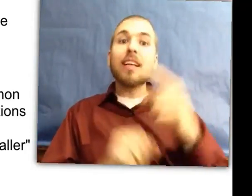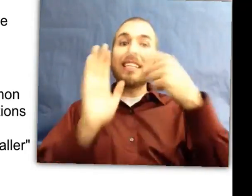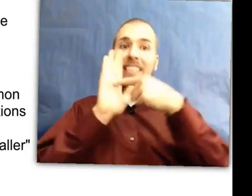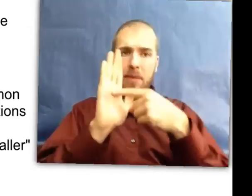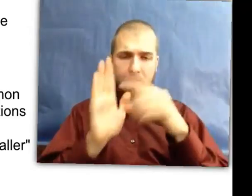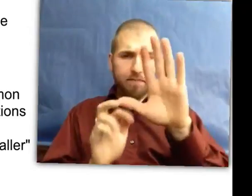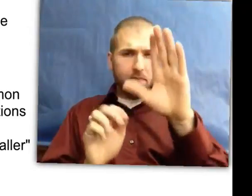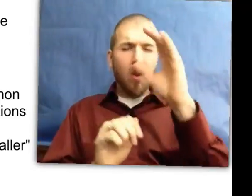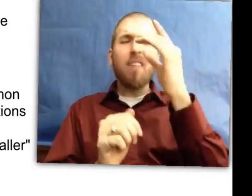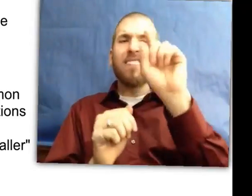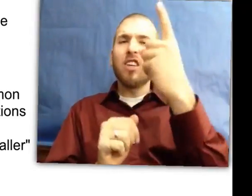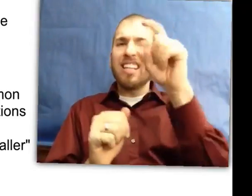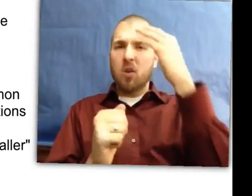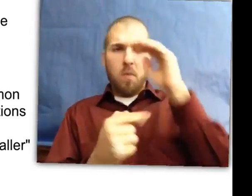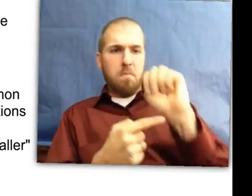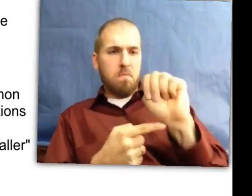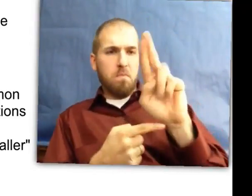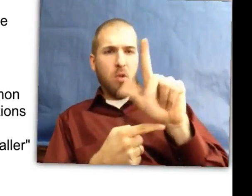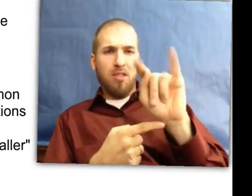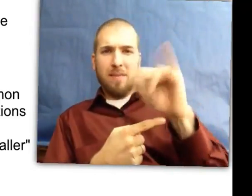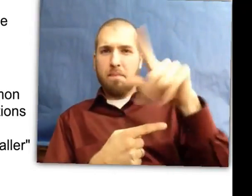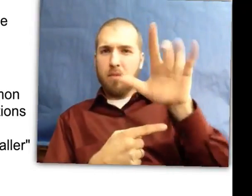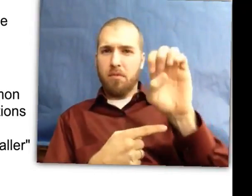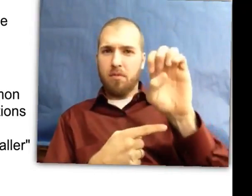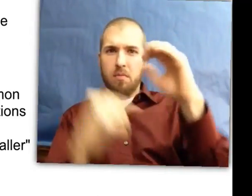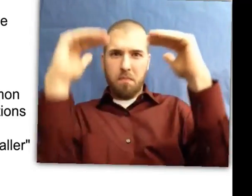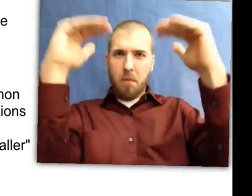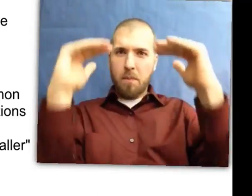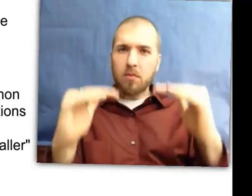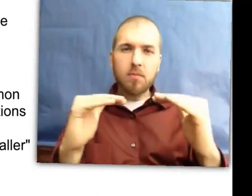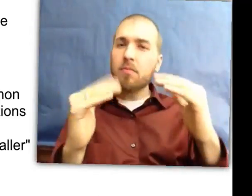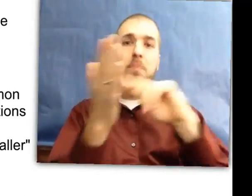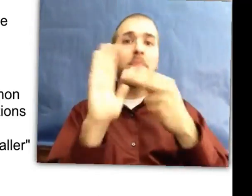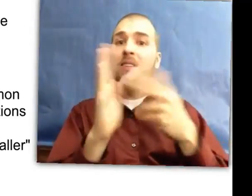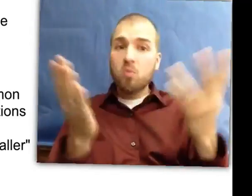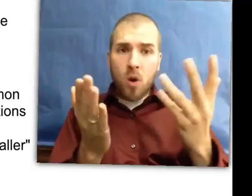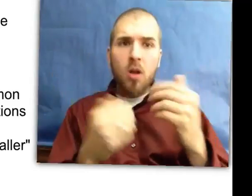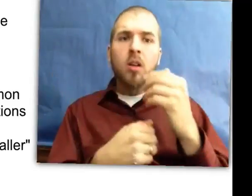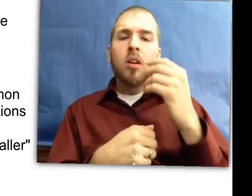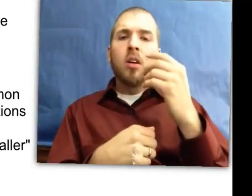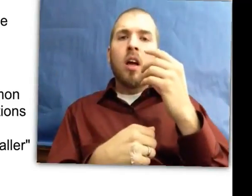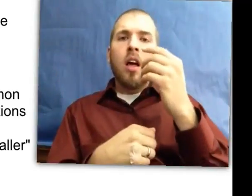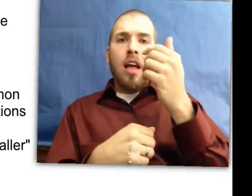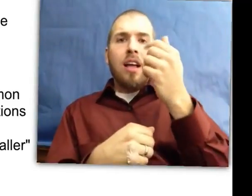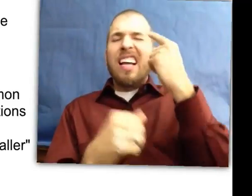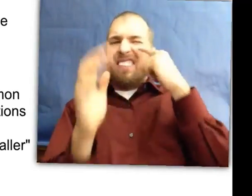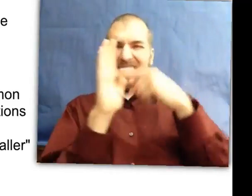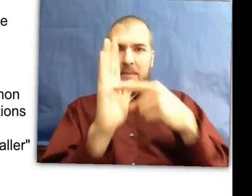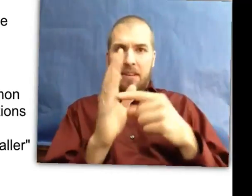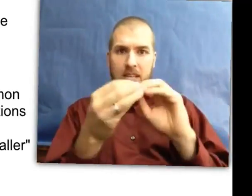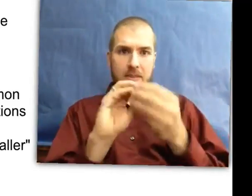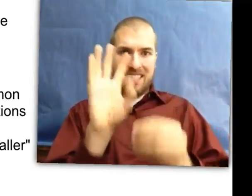You want to keep the number as small as possible in the denominator, and I'll explain that a little bit more as we continue this lesson.